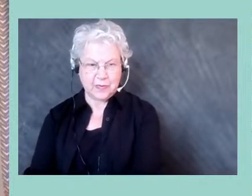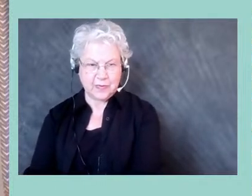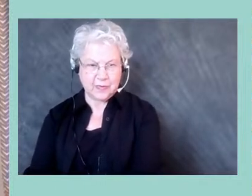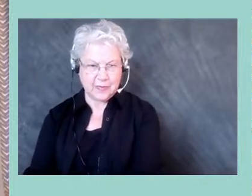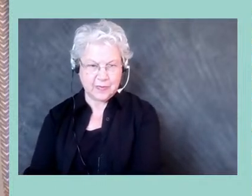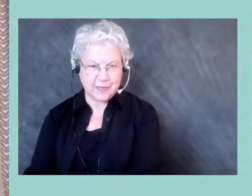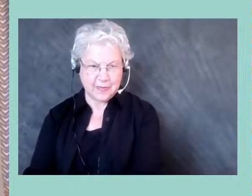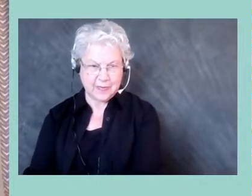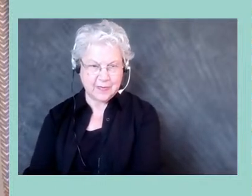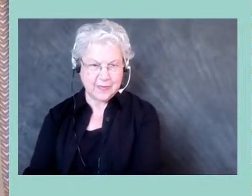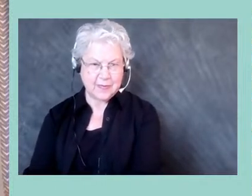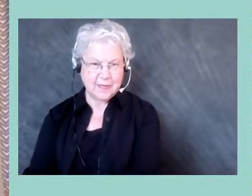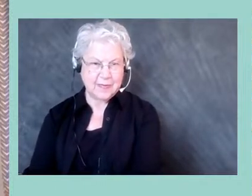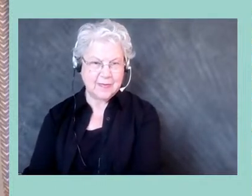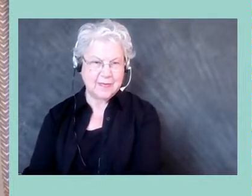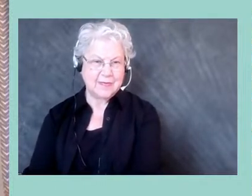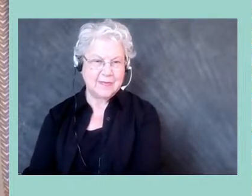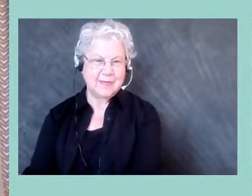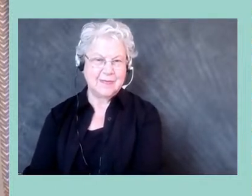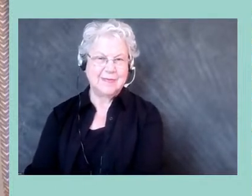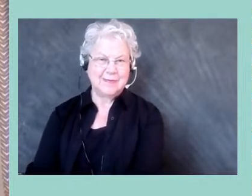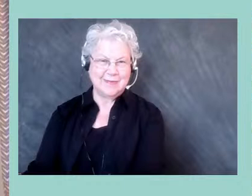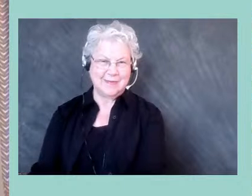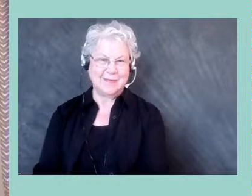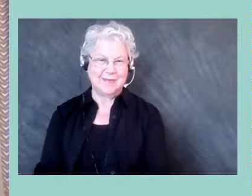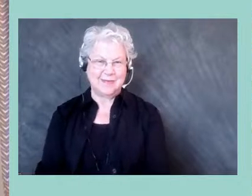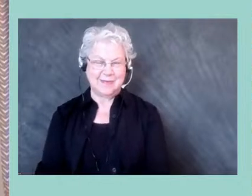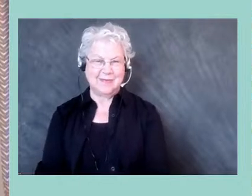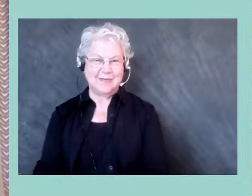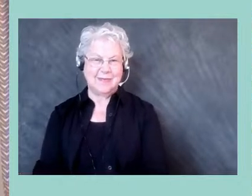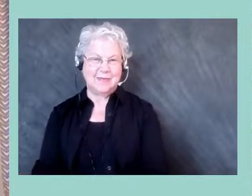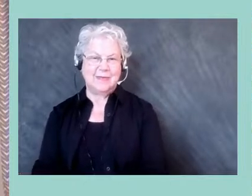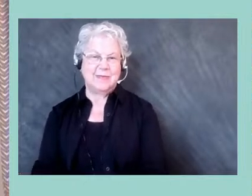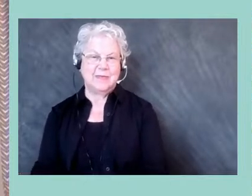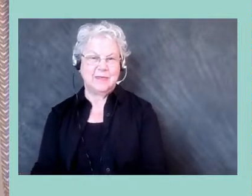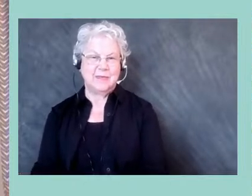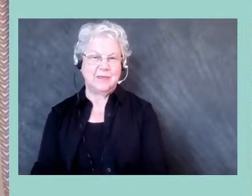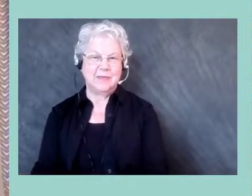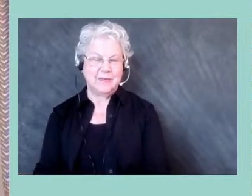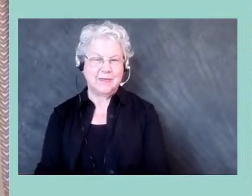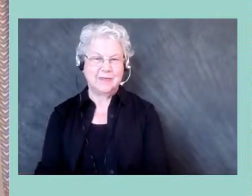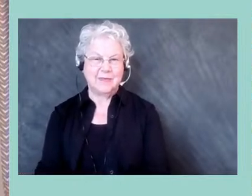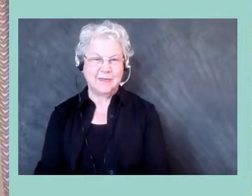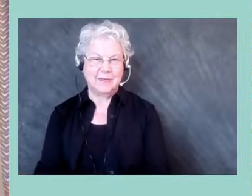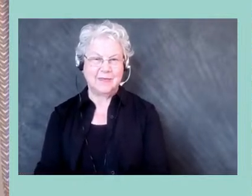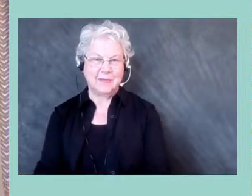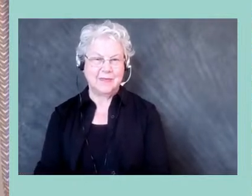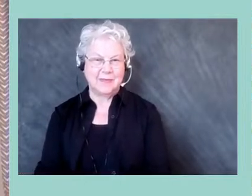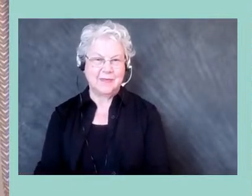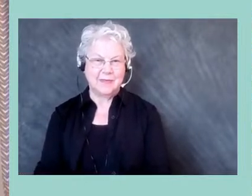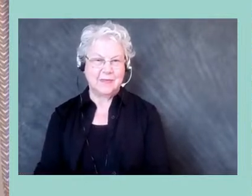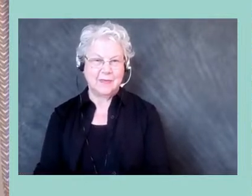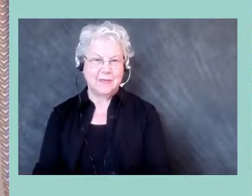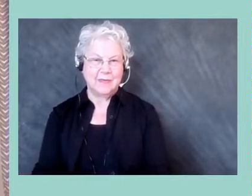My faith, my spirituality was in my hands, and I felt